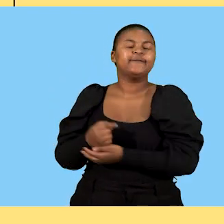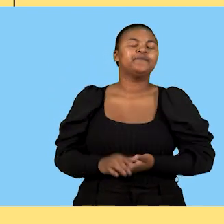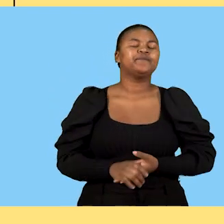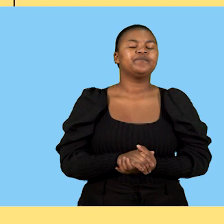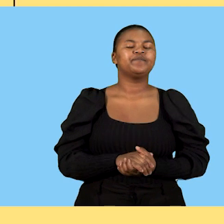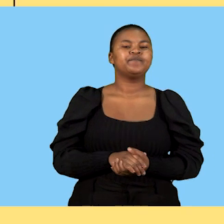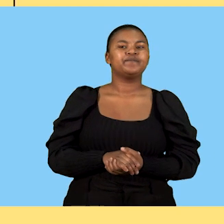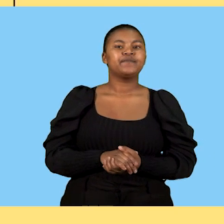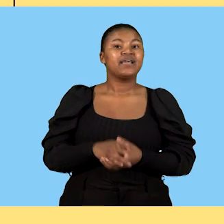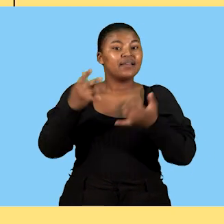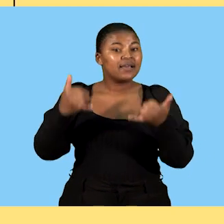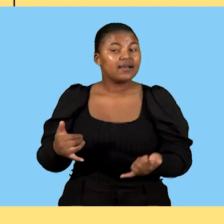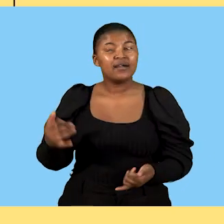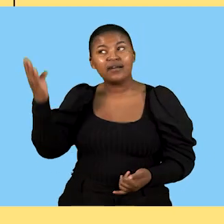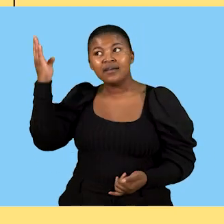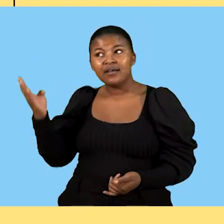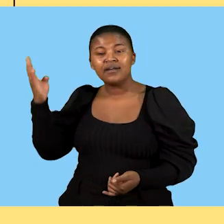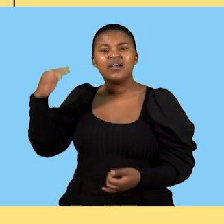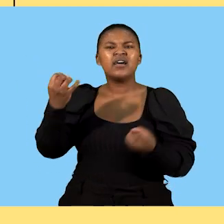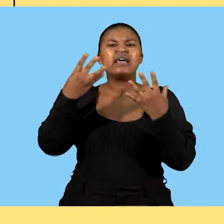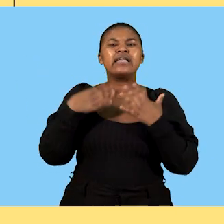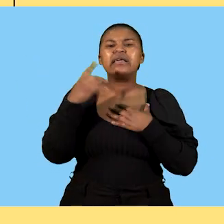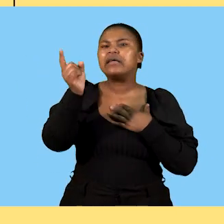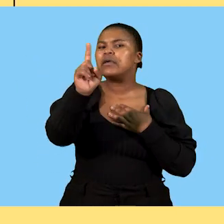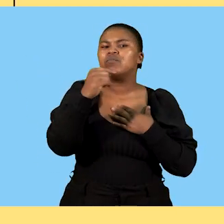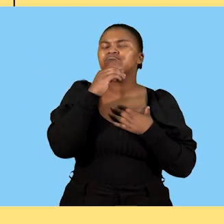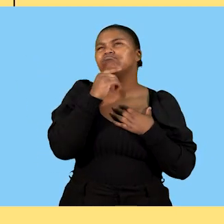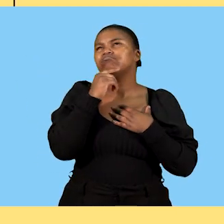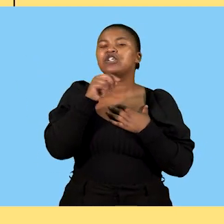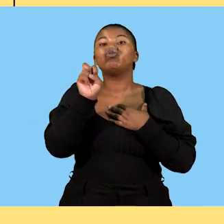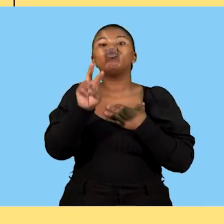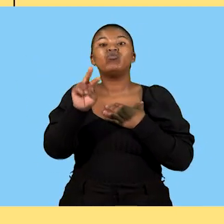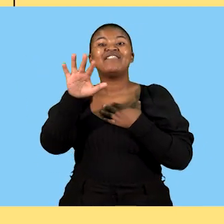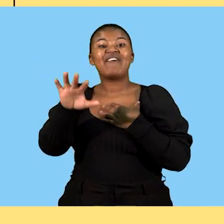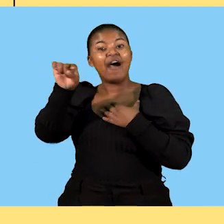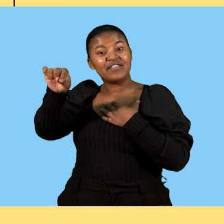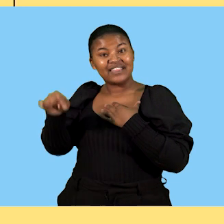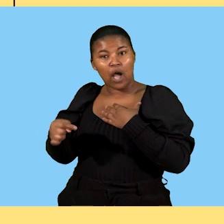17,000. This would then give me